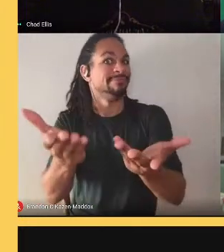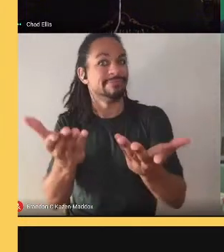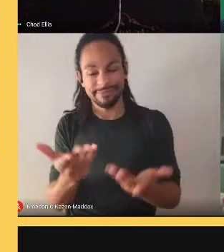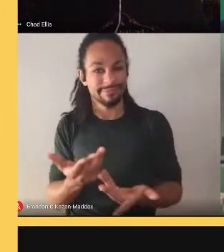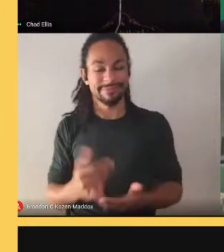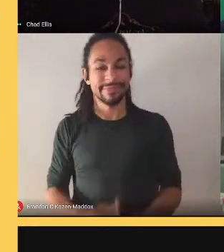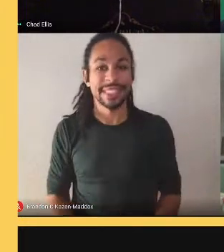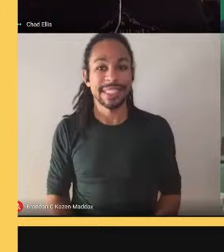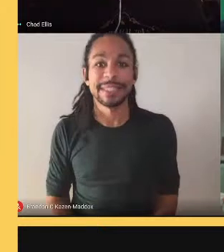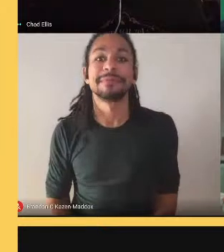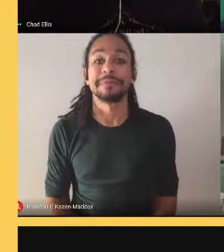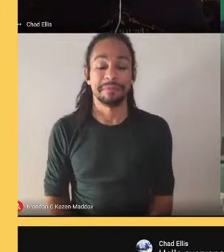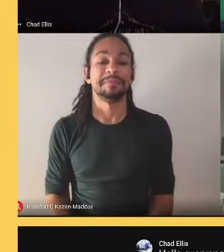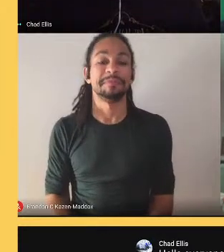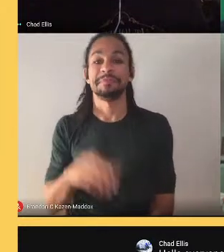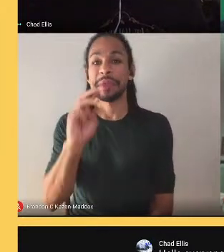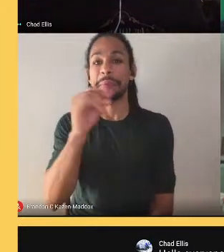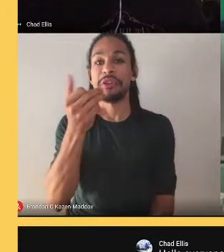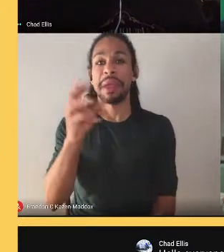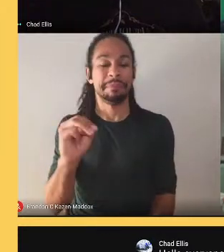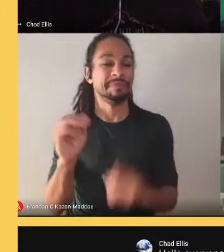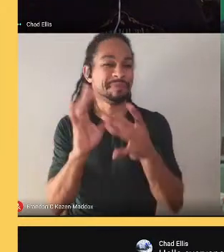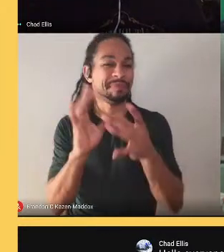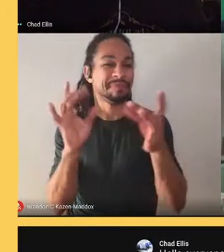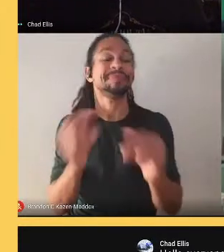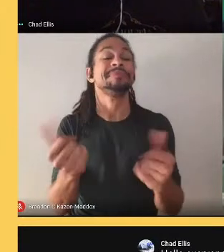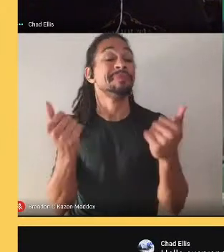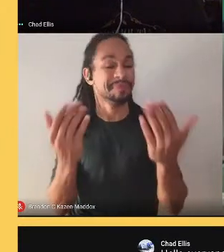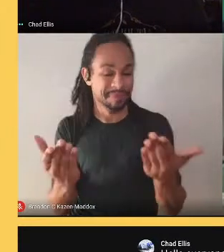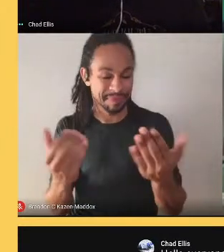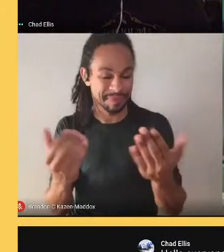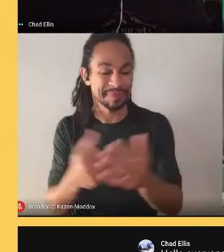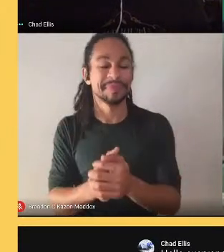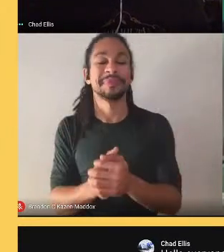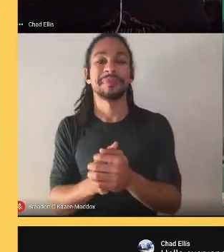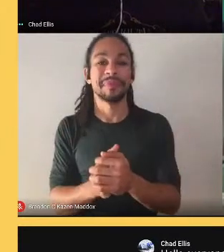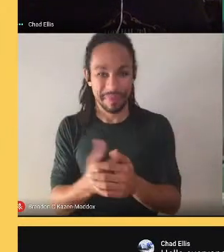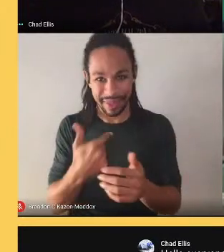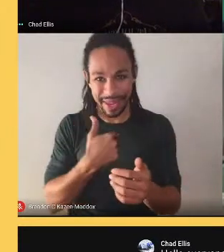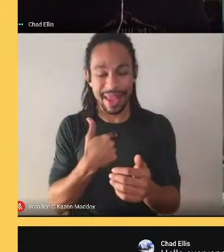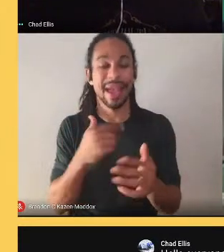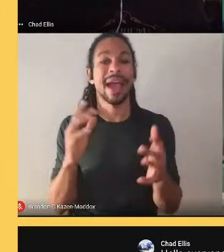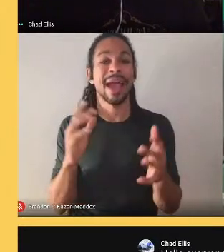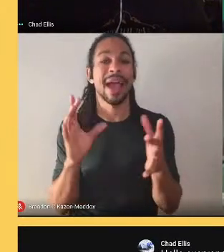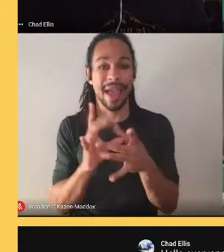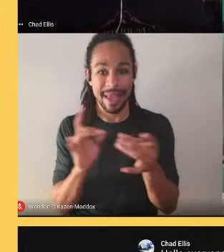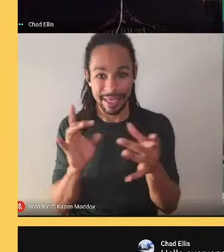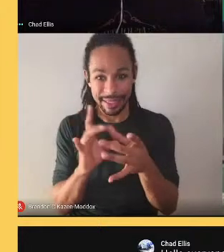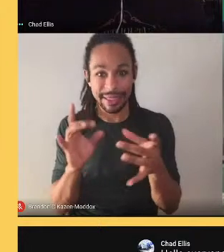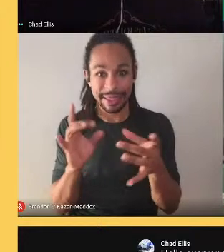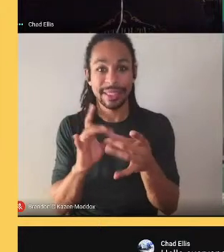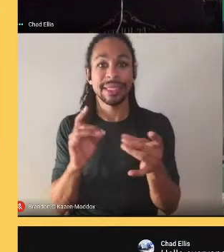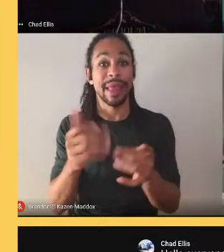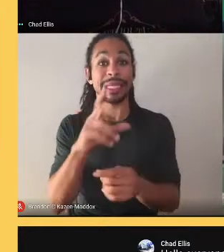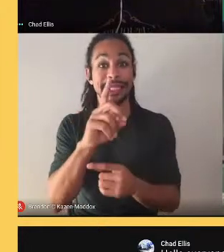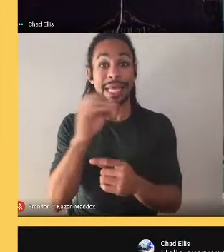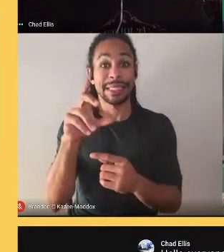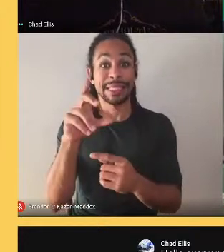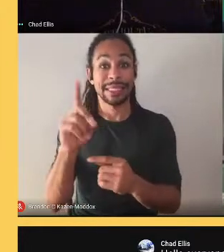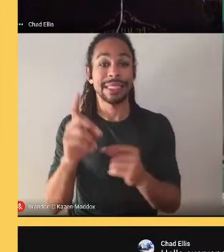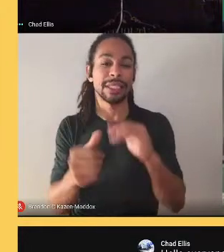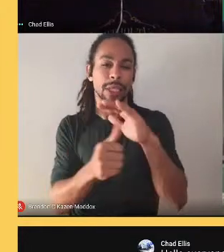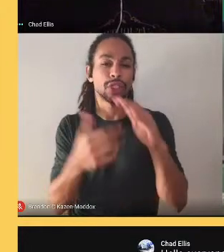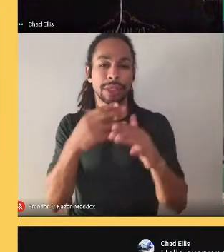Yeah, so as I had said previously, that D&D was the first system that